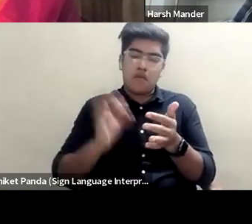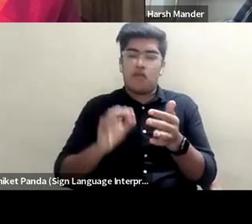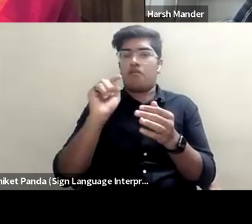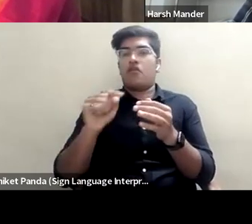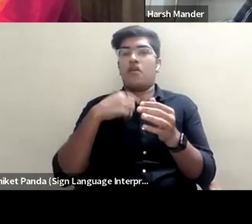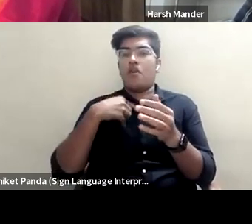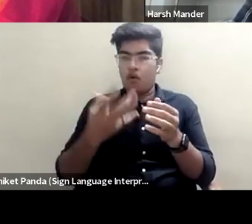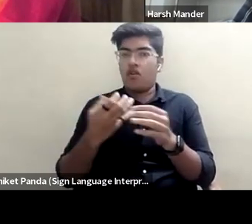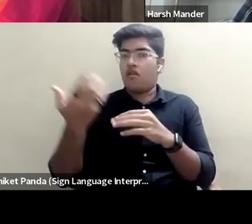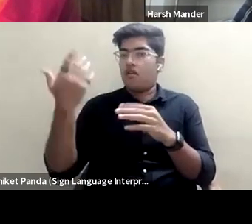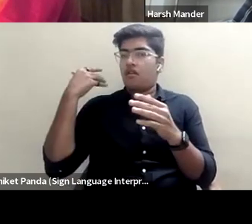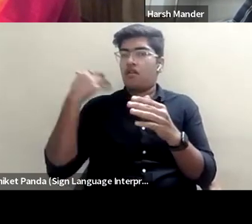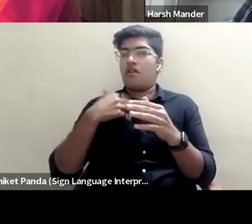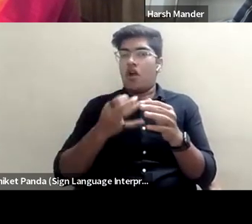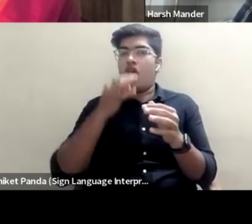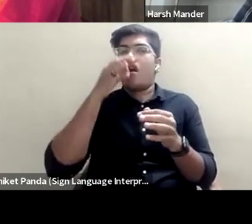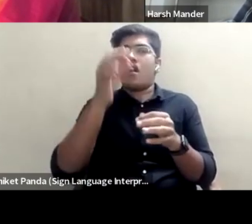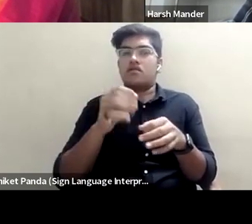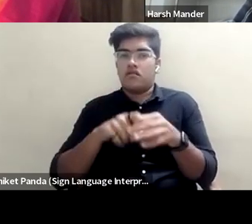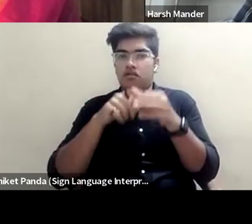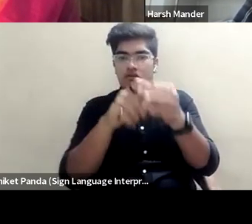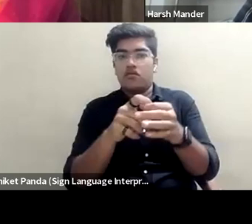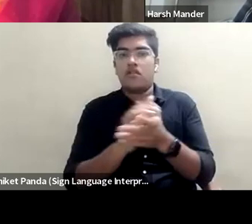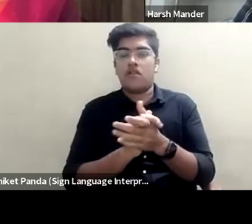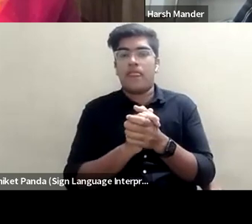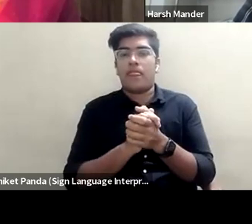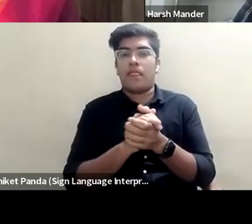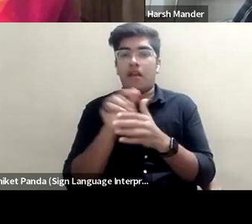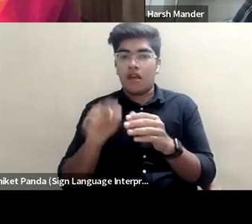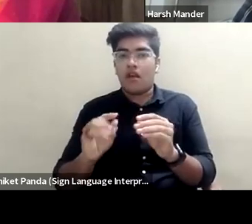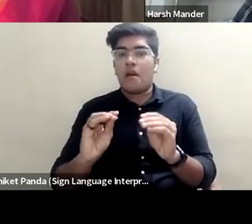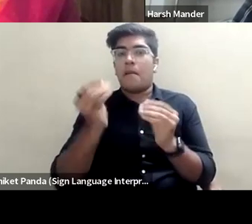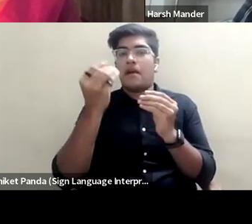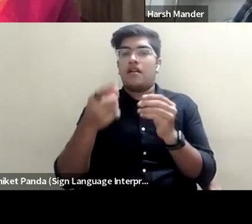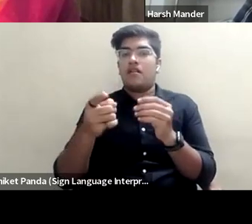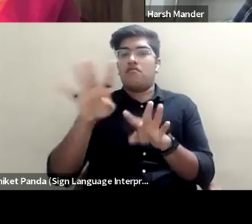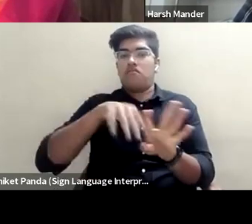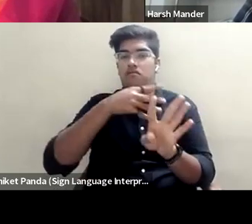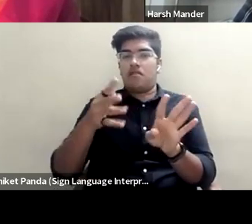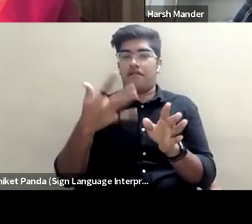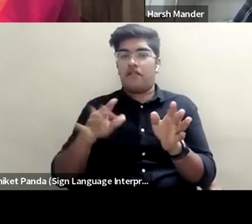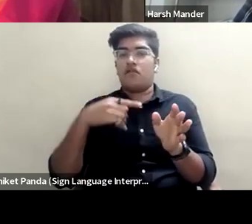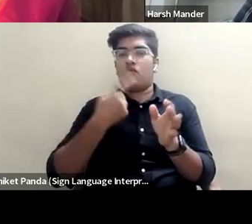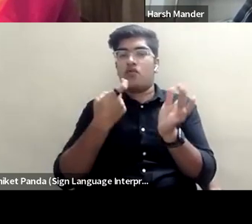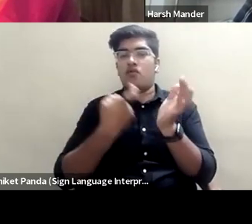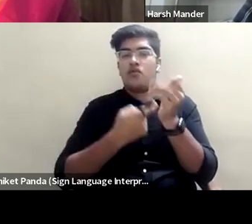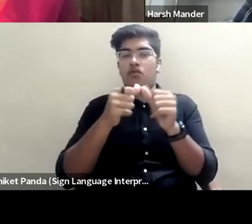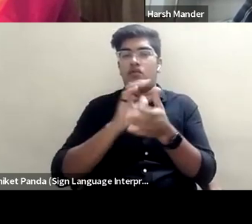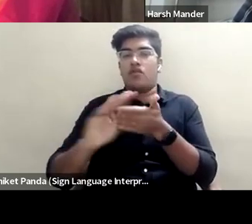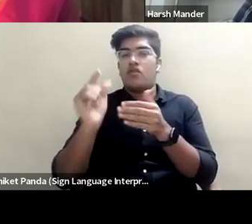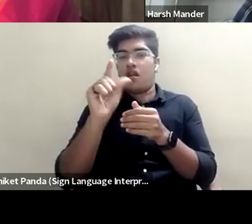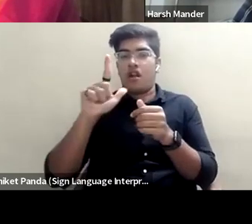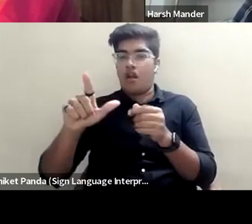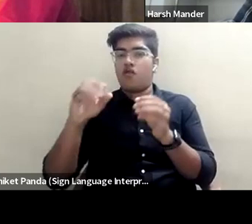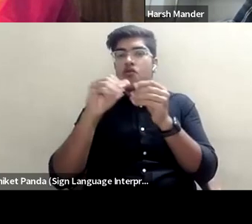been wanted to ask Mr. Harsh Mander, and actually it's been better framed by a colleague of mine, Rahul Bajaj, who has put it in the comments.